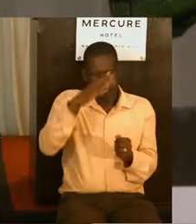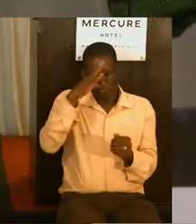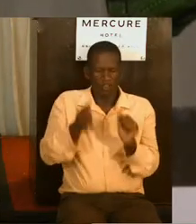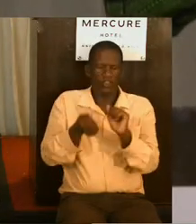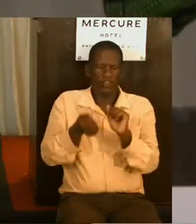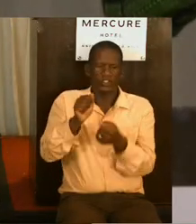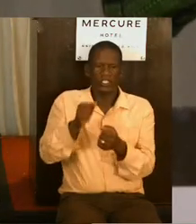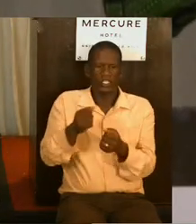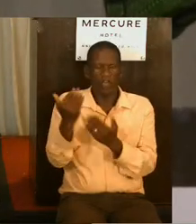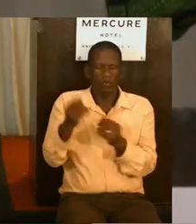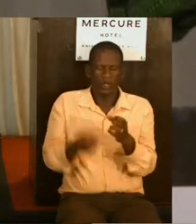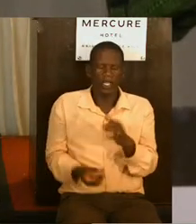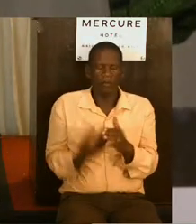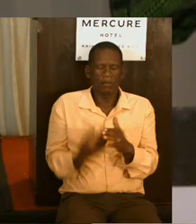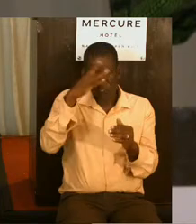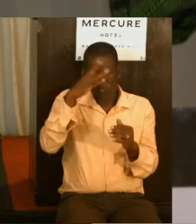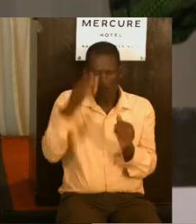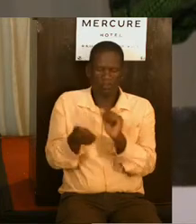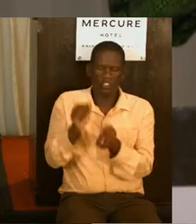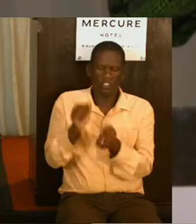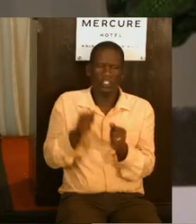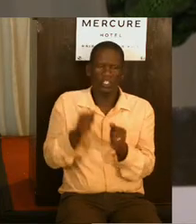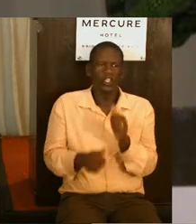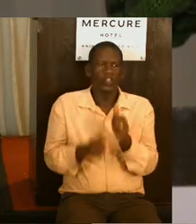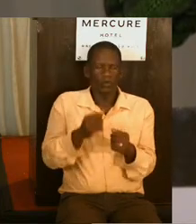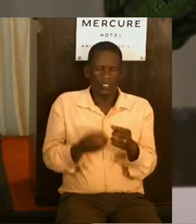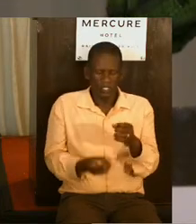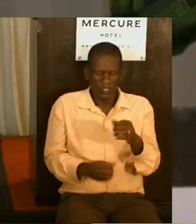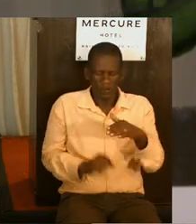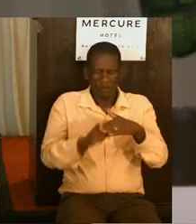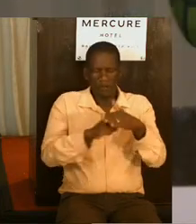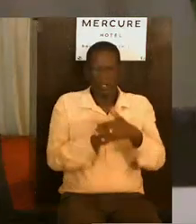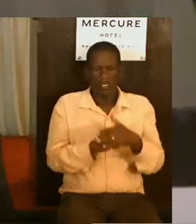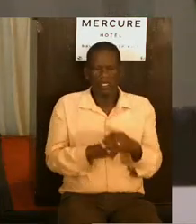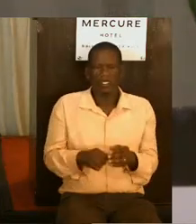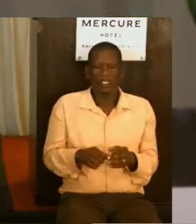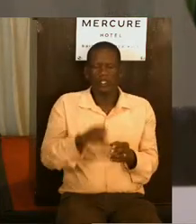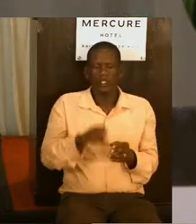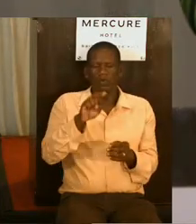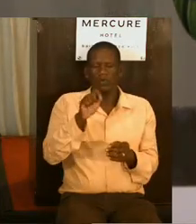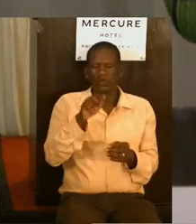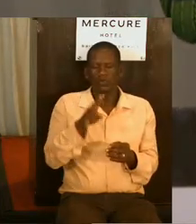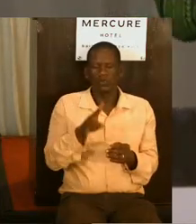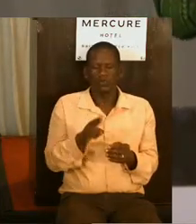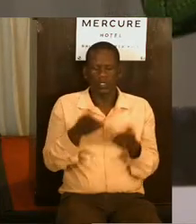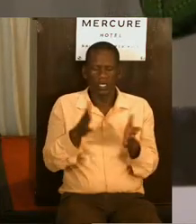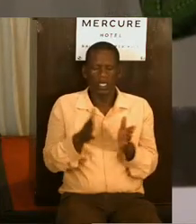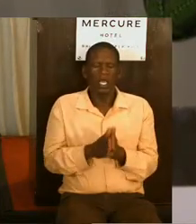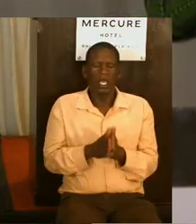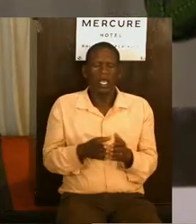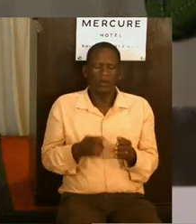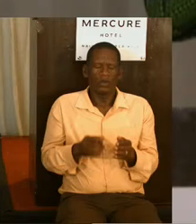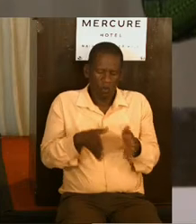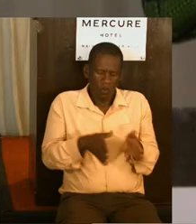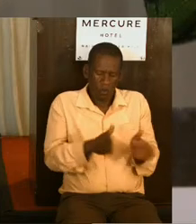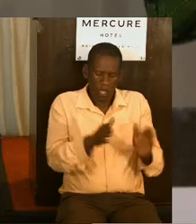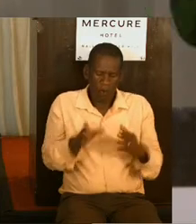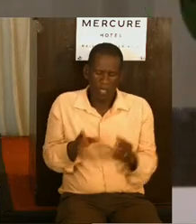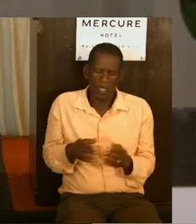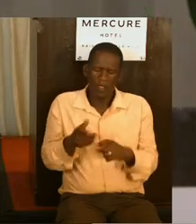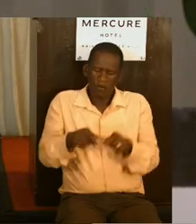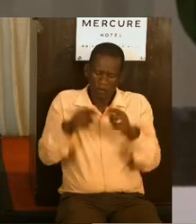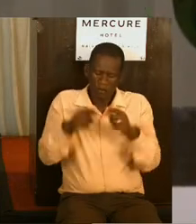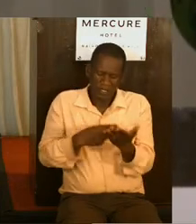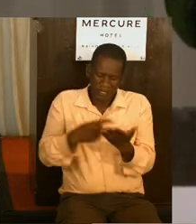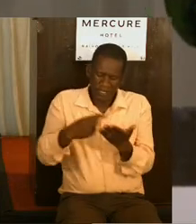change a theory of change that is founded on the utu philosophy with pathways from